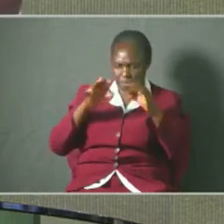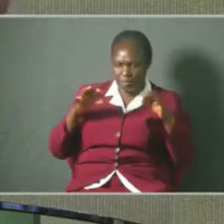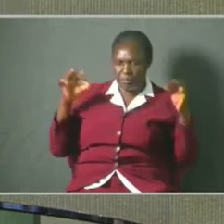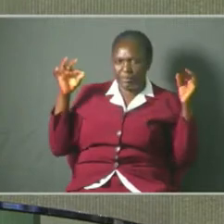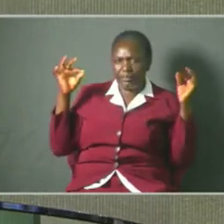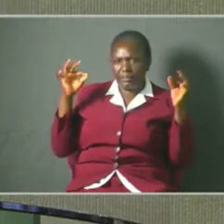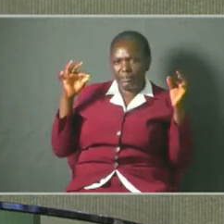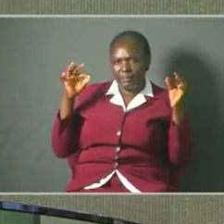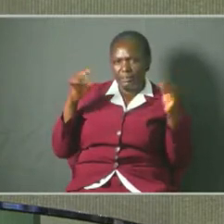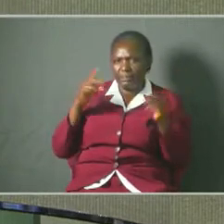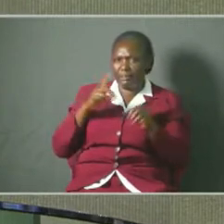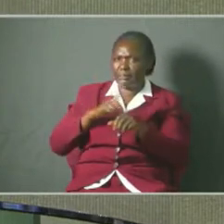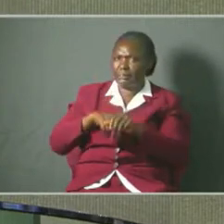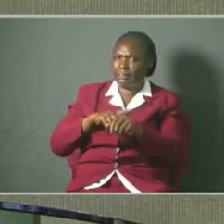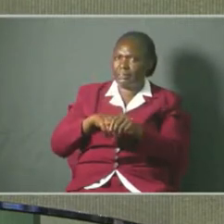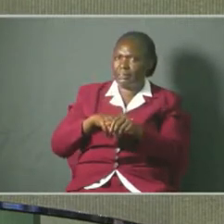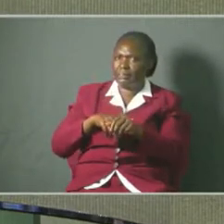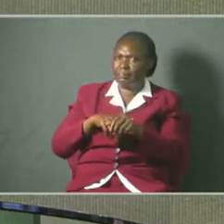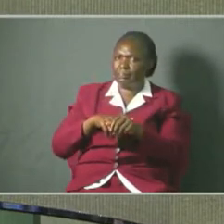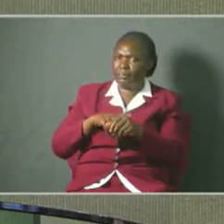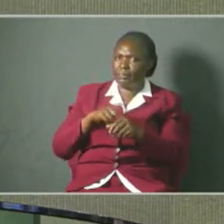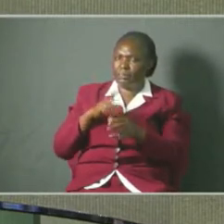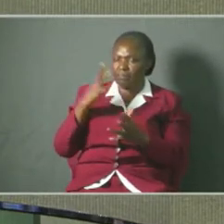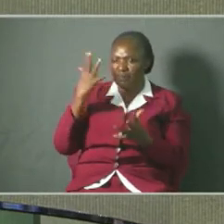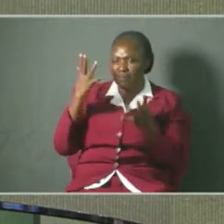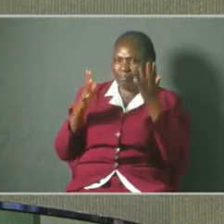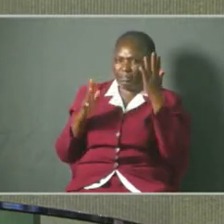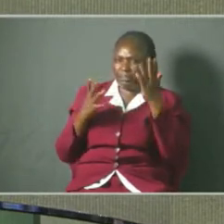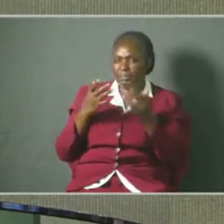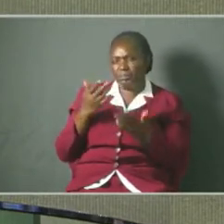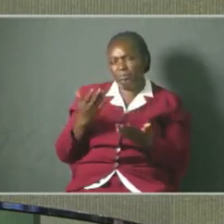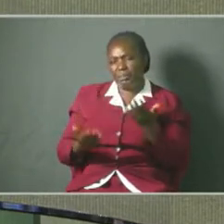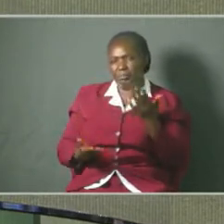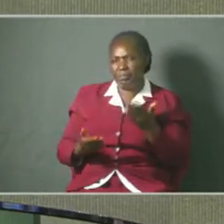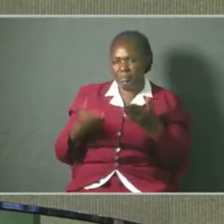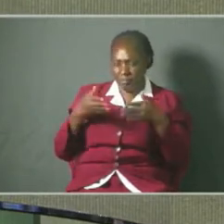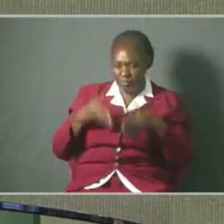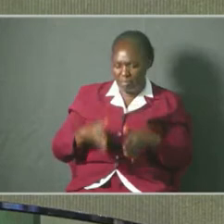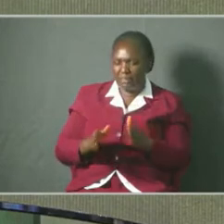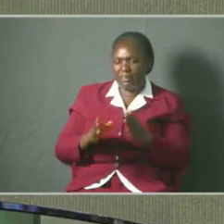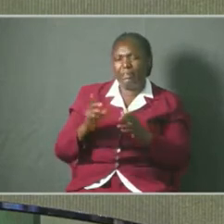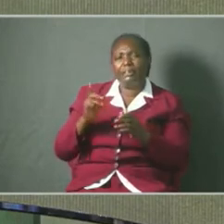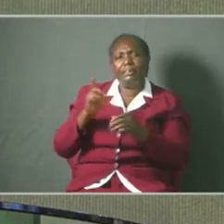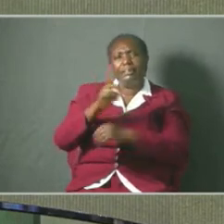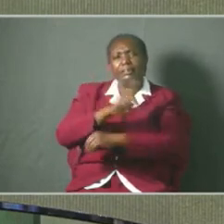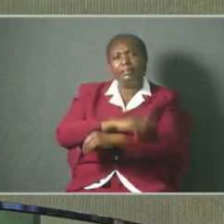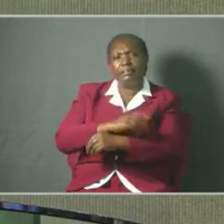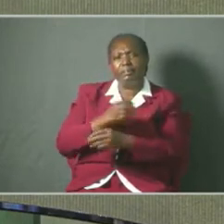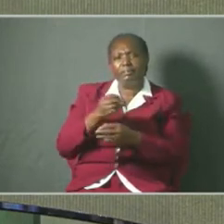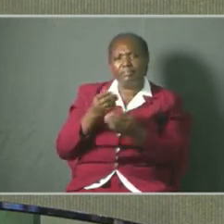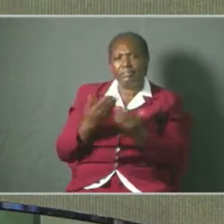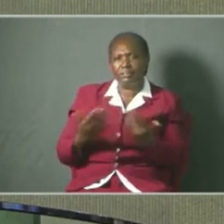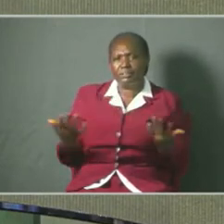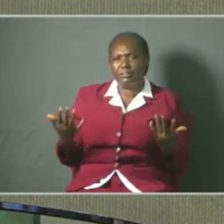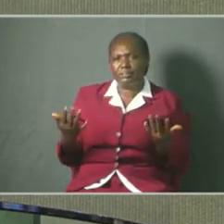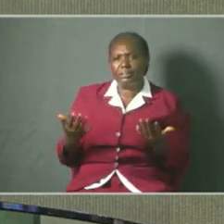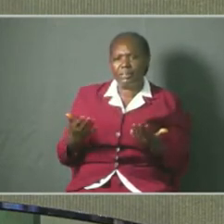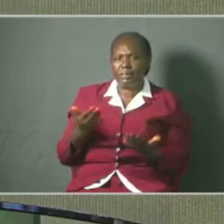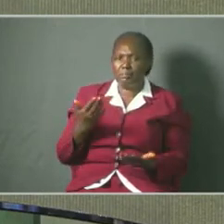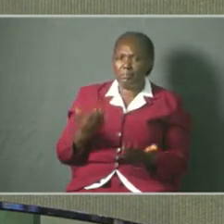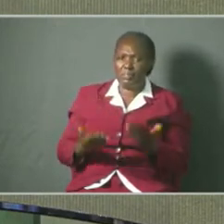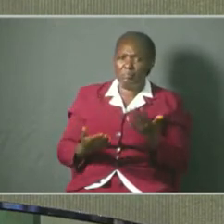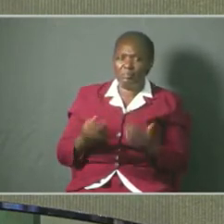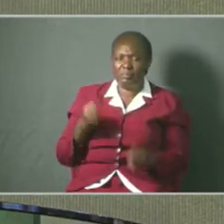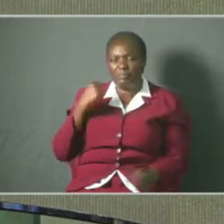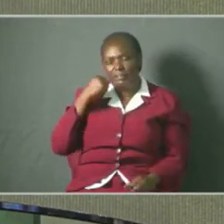it could be a birthday of your spouse. It could be a birthday of the children. And this plus many other, it could be sickness